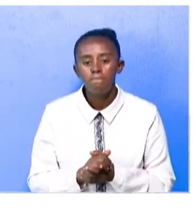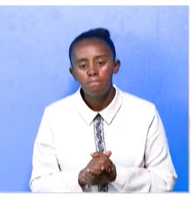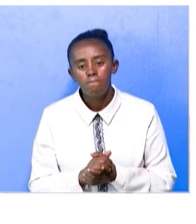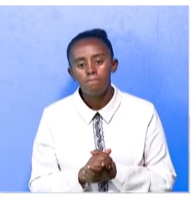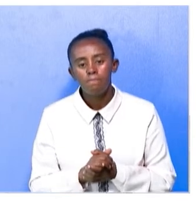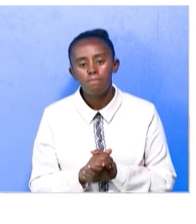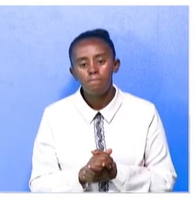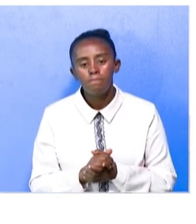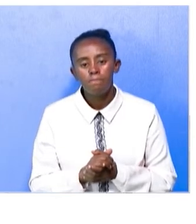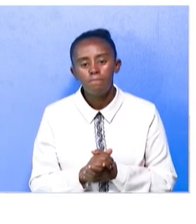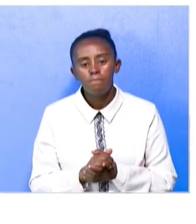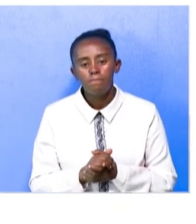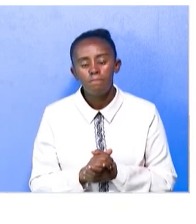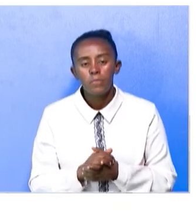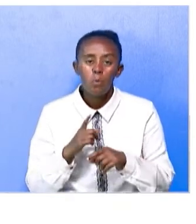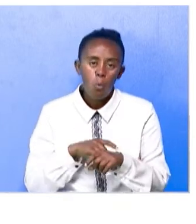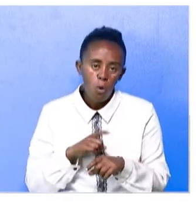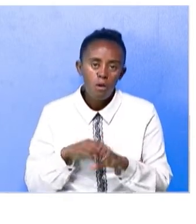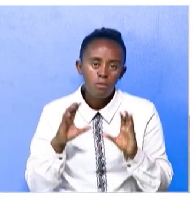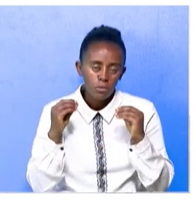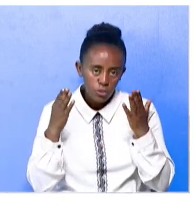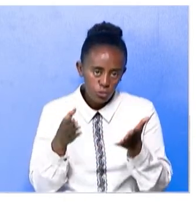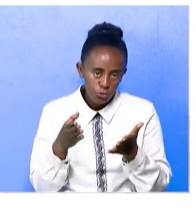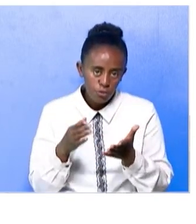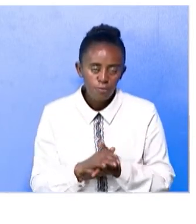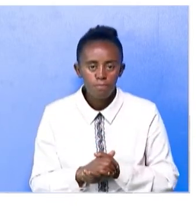While teacher